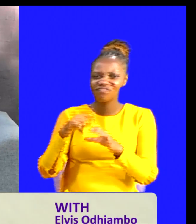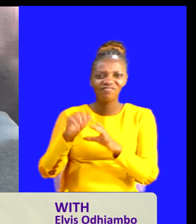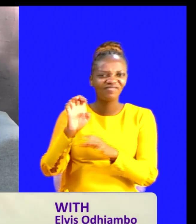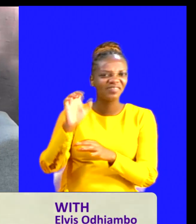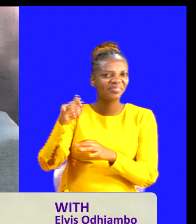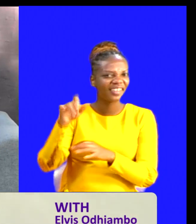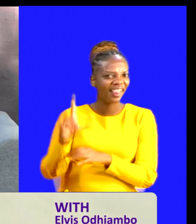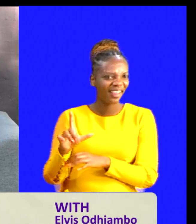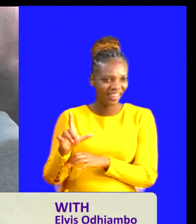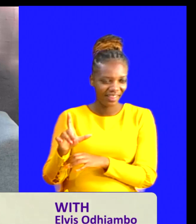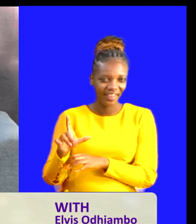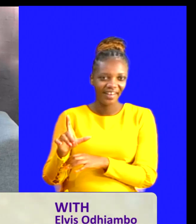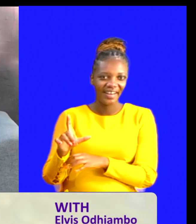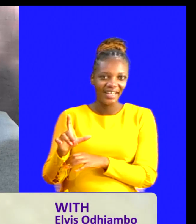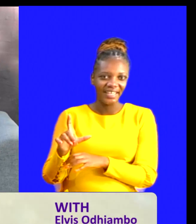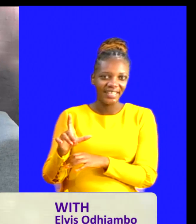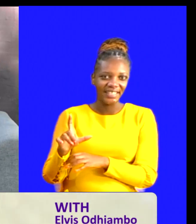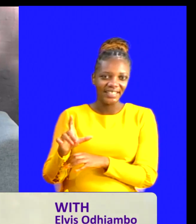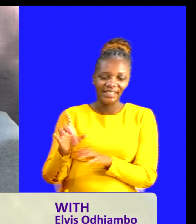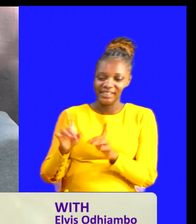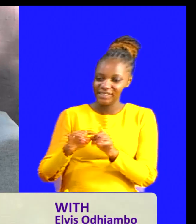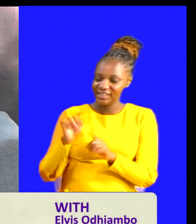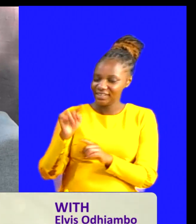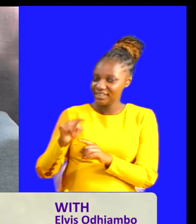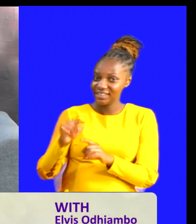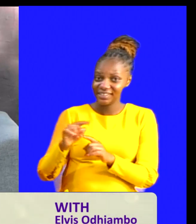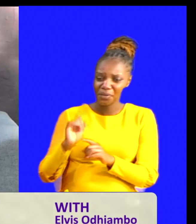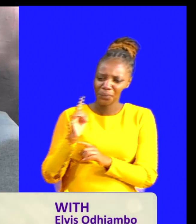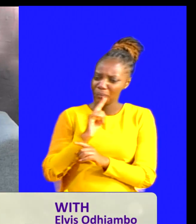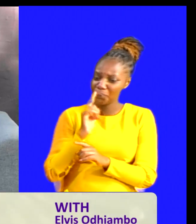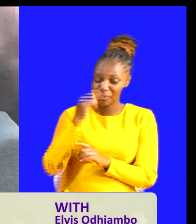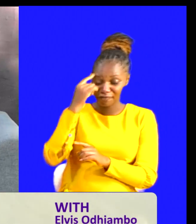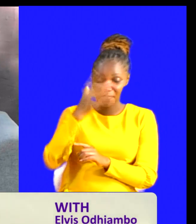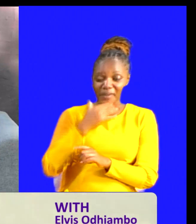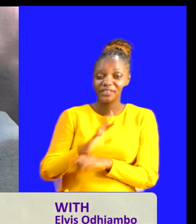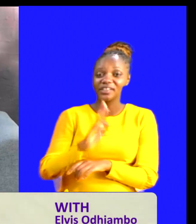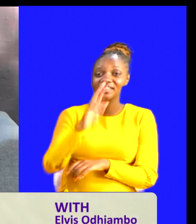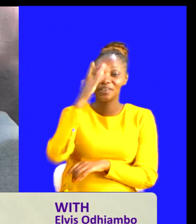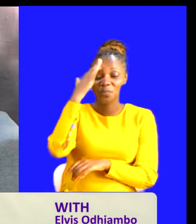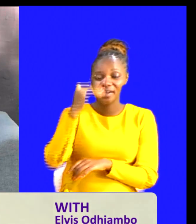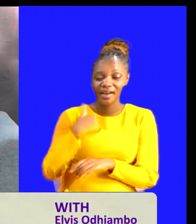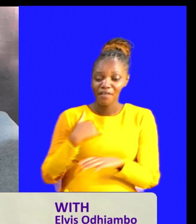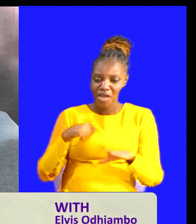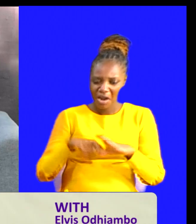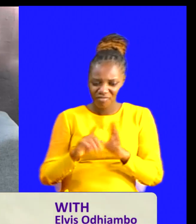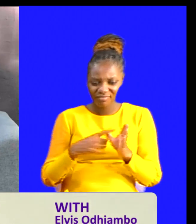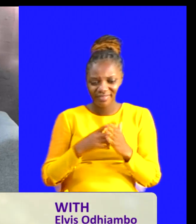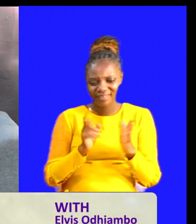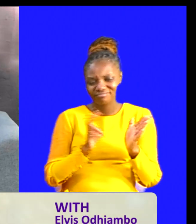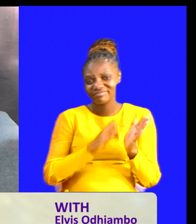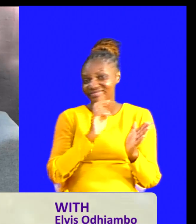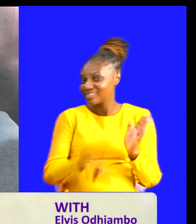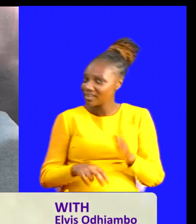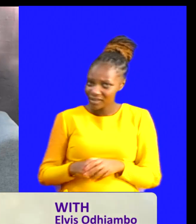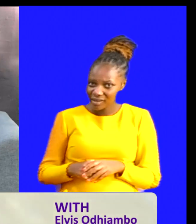right this season. So, of course, it was a tough challenge for United. Having a goal ruled out, just like you said, Johnny Evans coming after 8